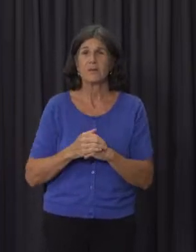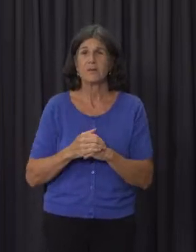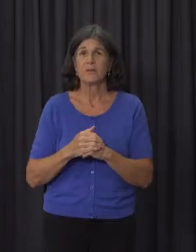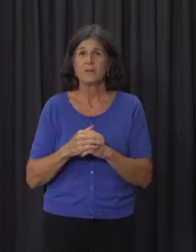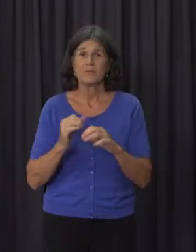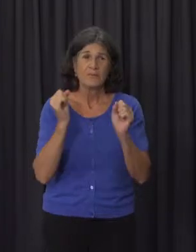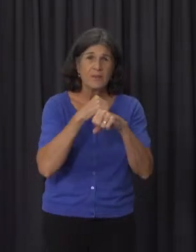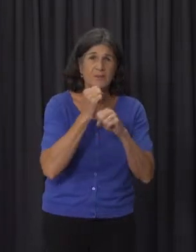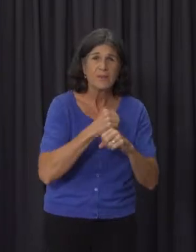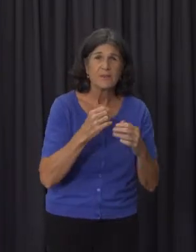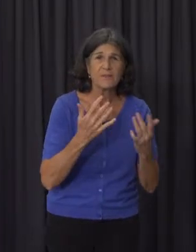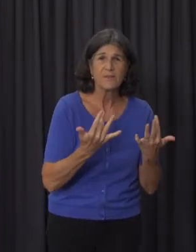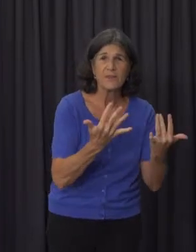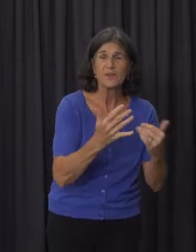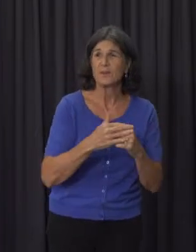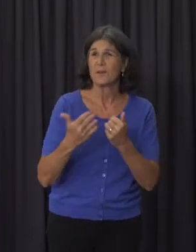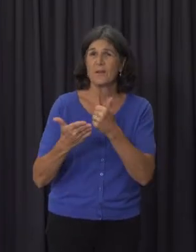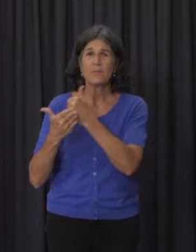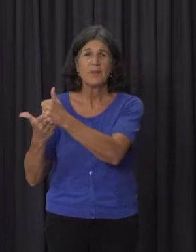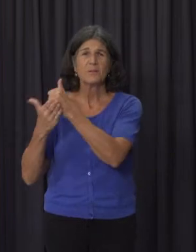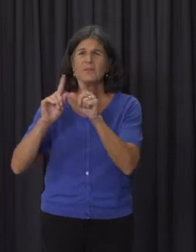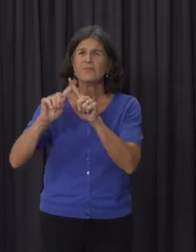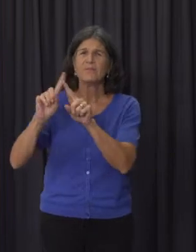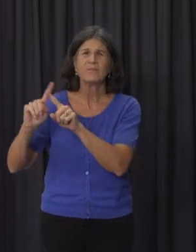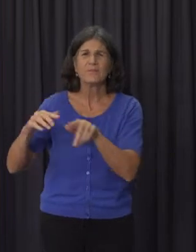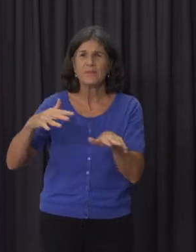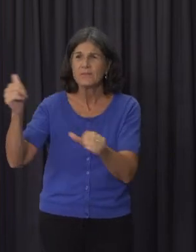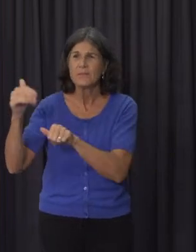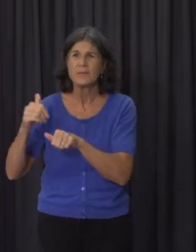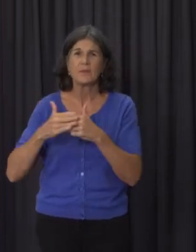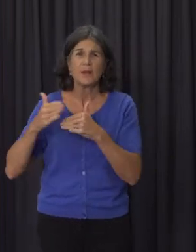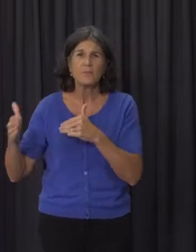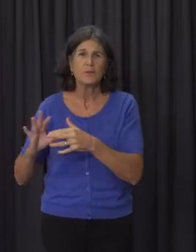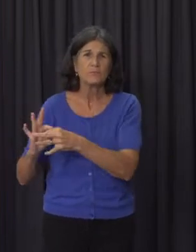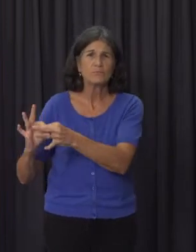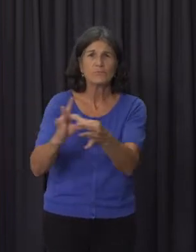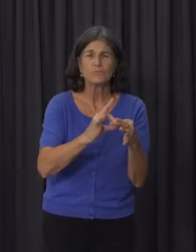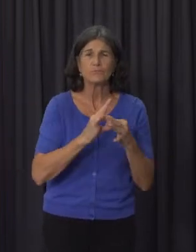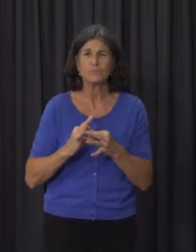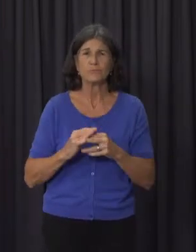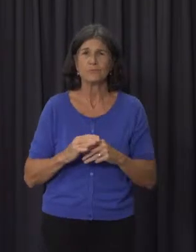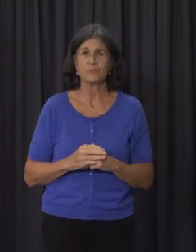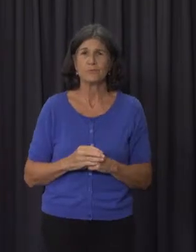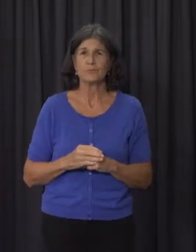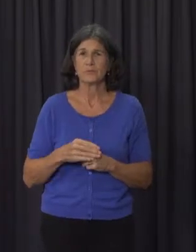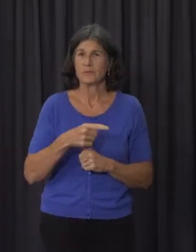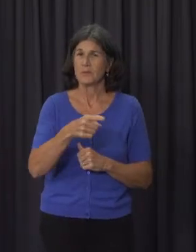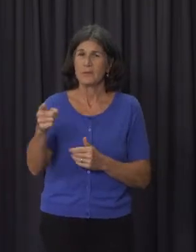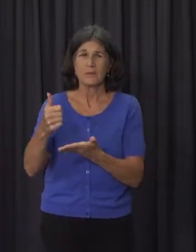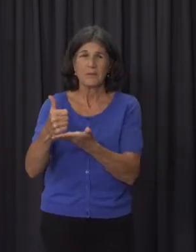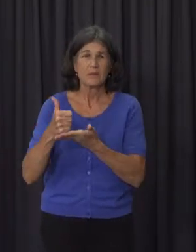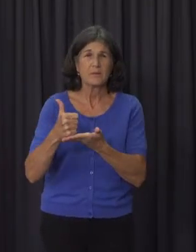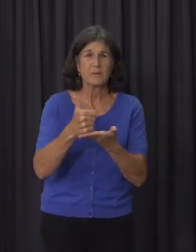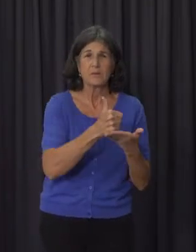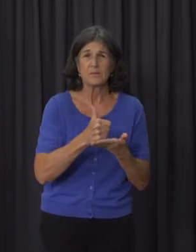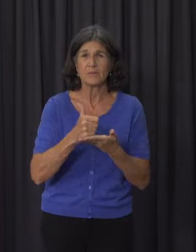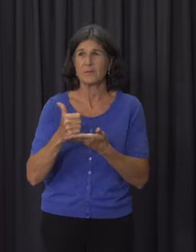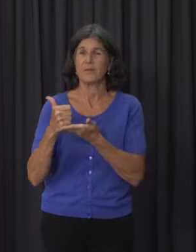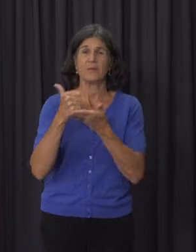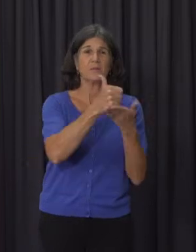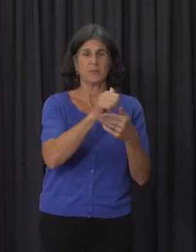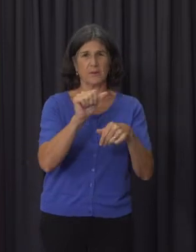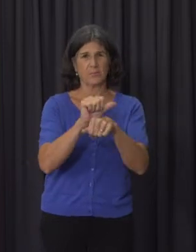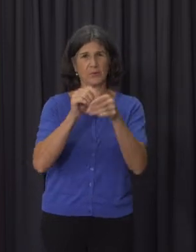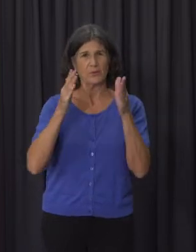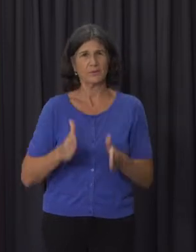neighbors, your actions make a major difference in the lives of your fellow Albertans. You'll hear in a few minutes how